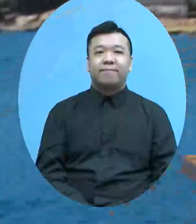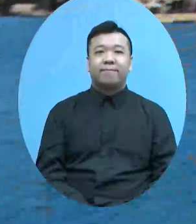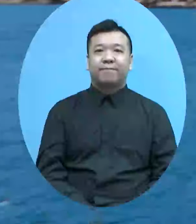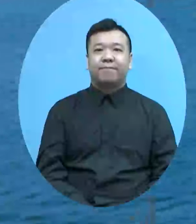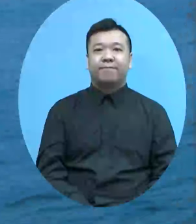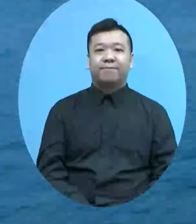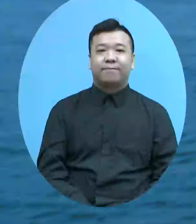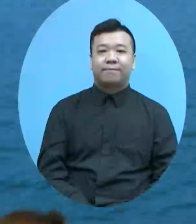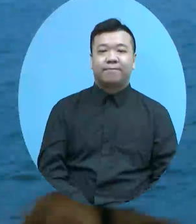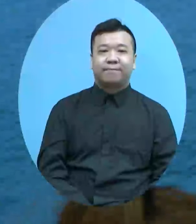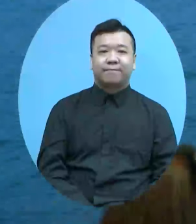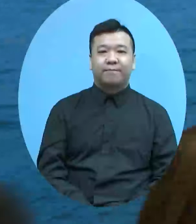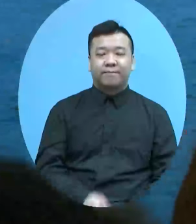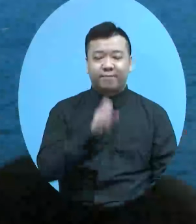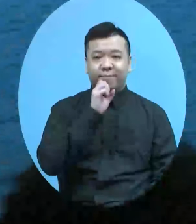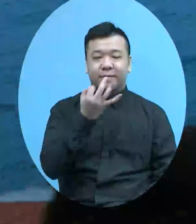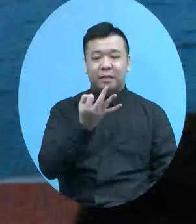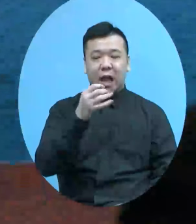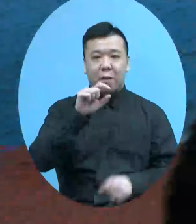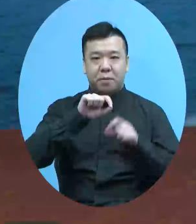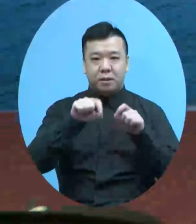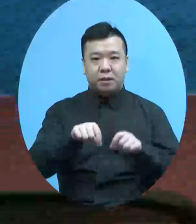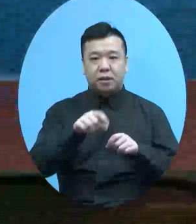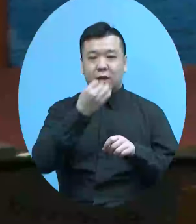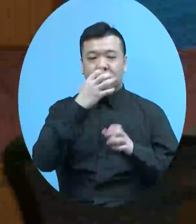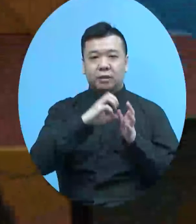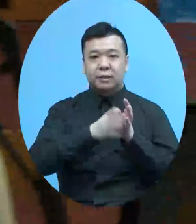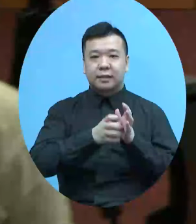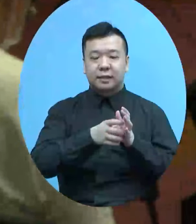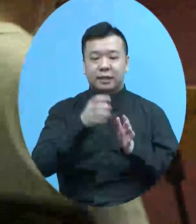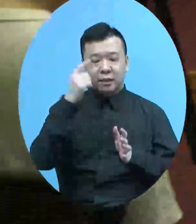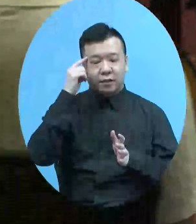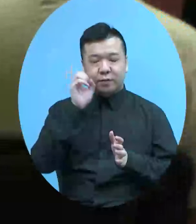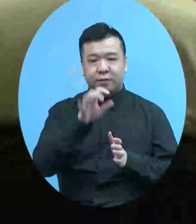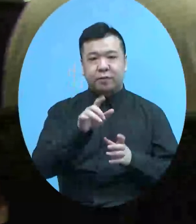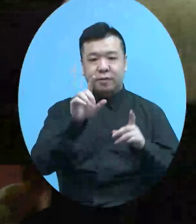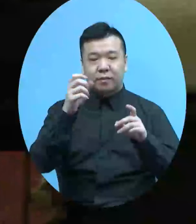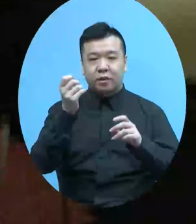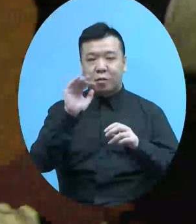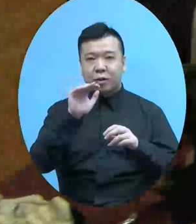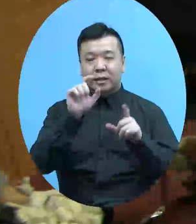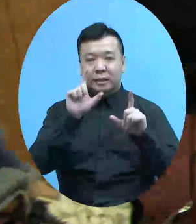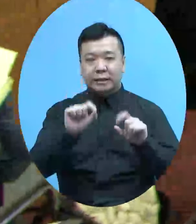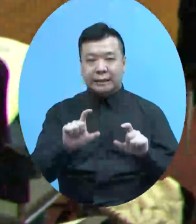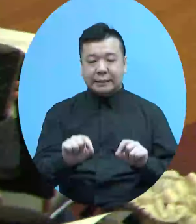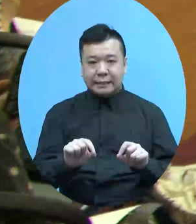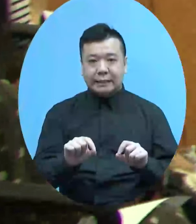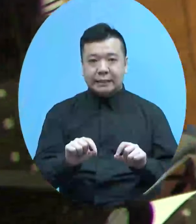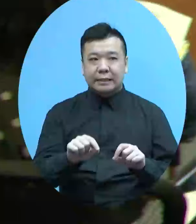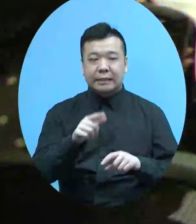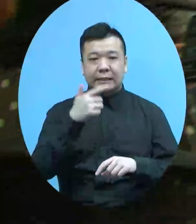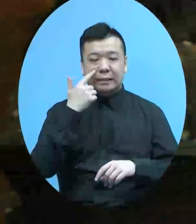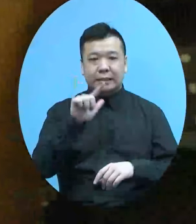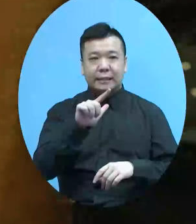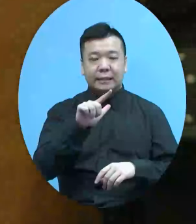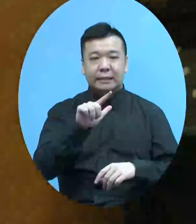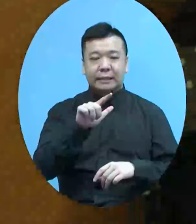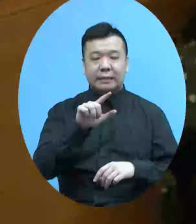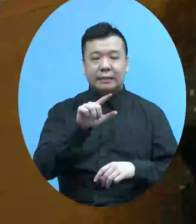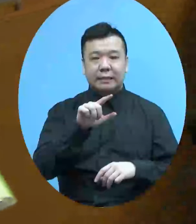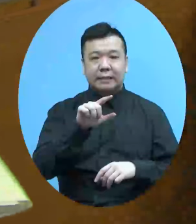HelloThree questions from RTHKSo could you explainWhat's the possible source of the new clusterCase number 10